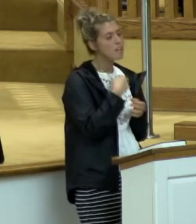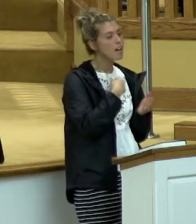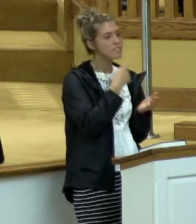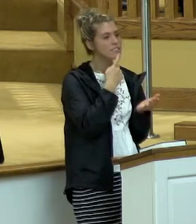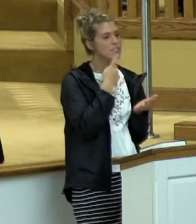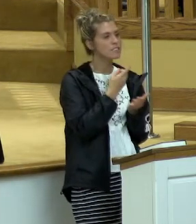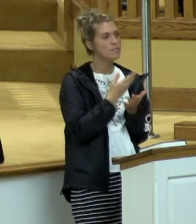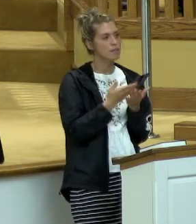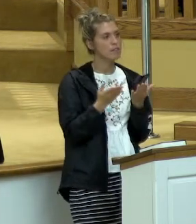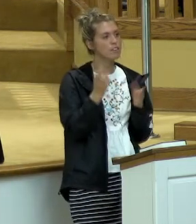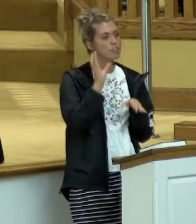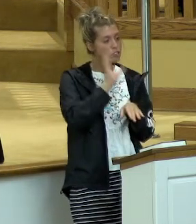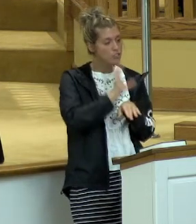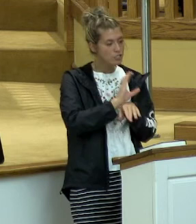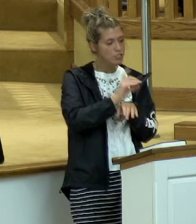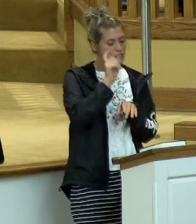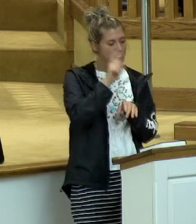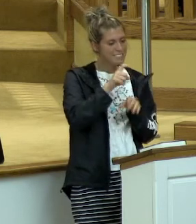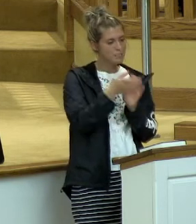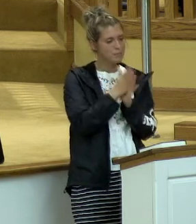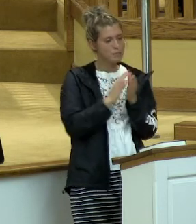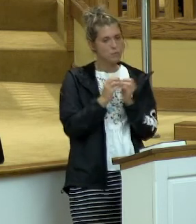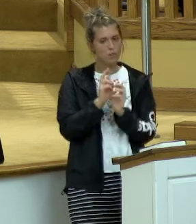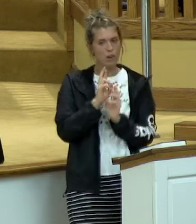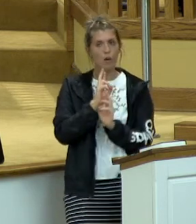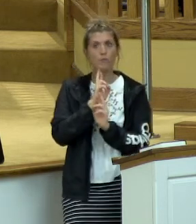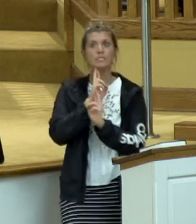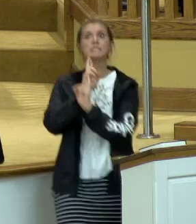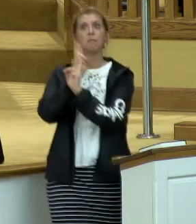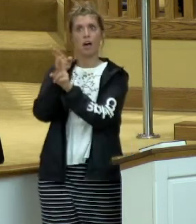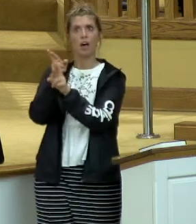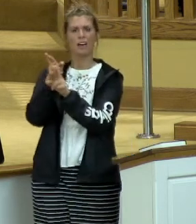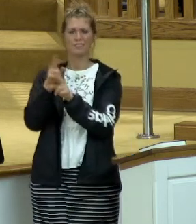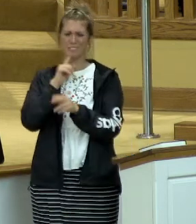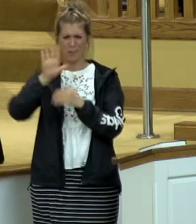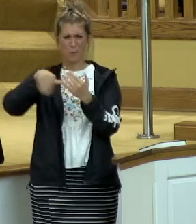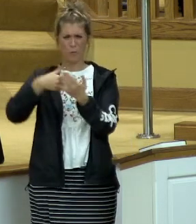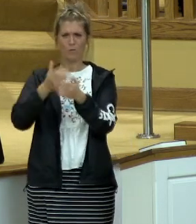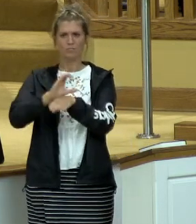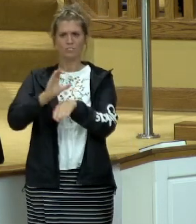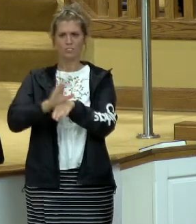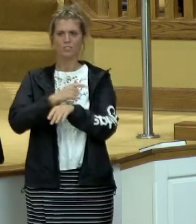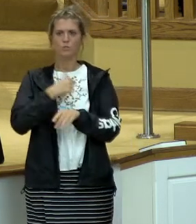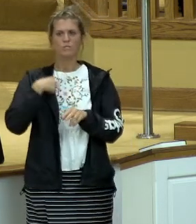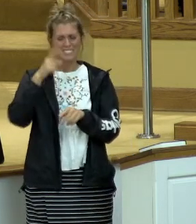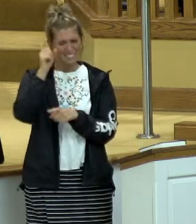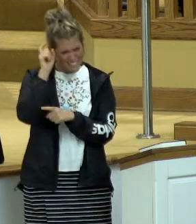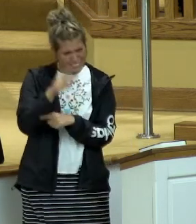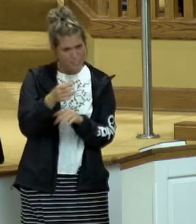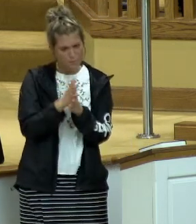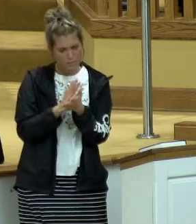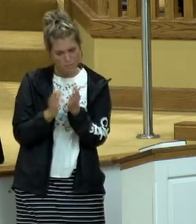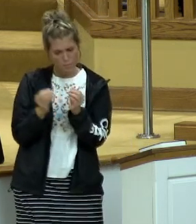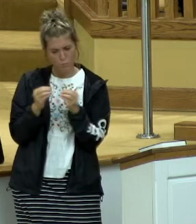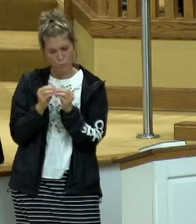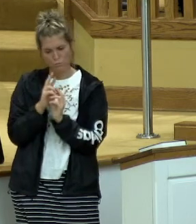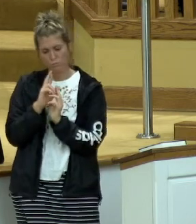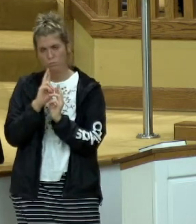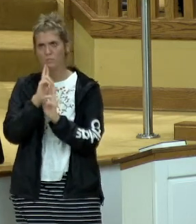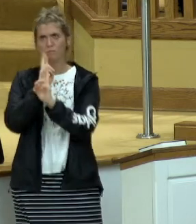And can I just say something right now? The church needs to be more responsive as a whole. We need to be more